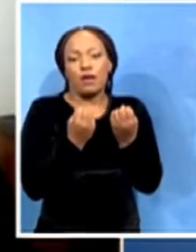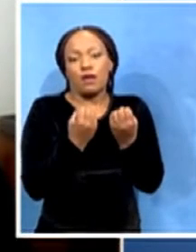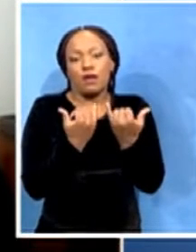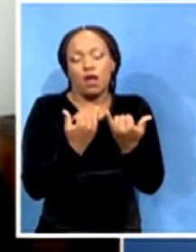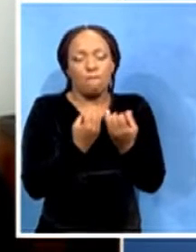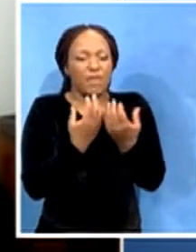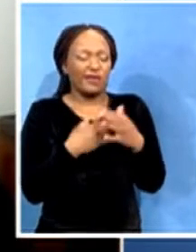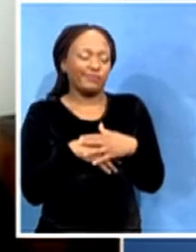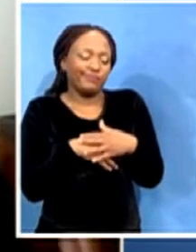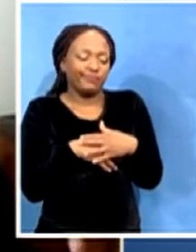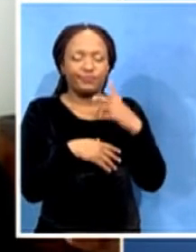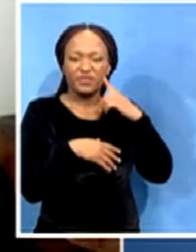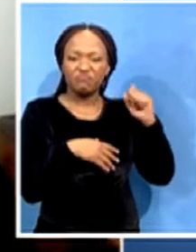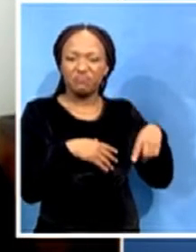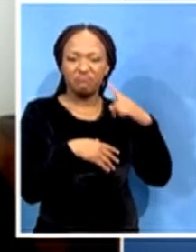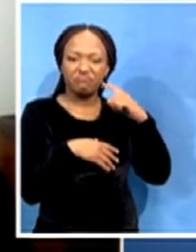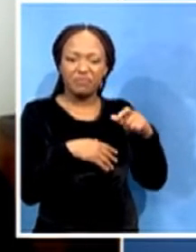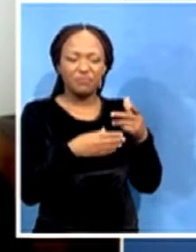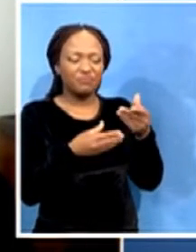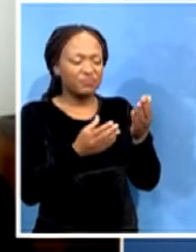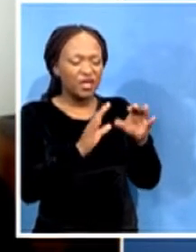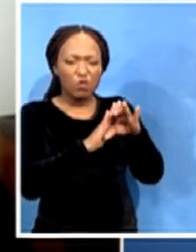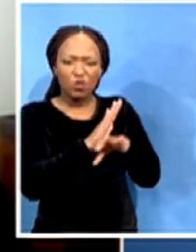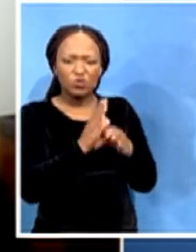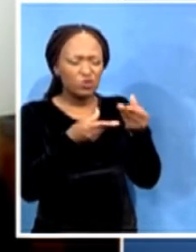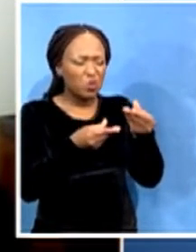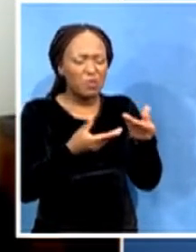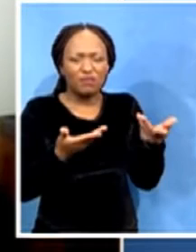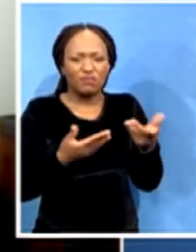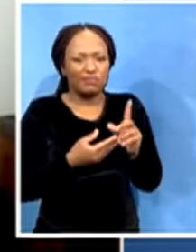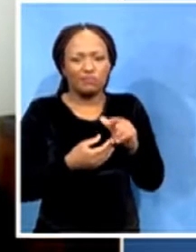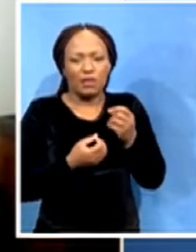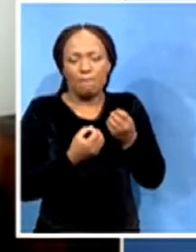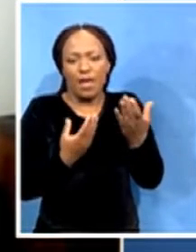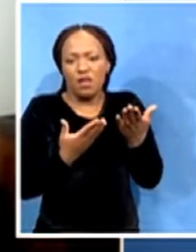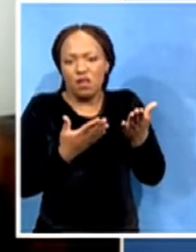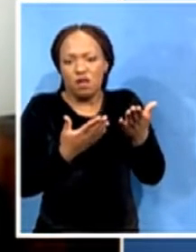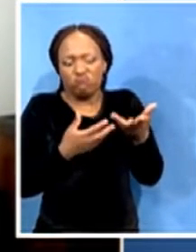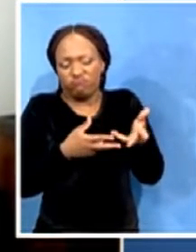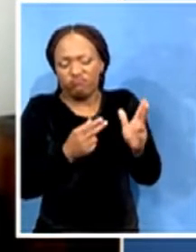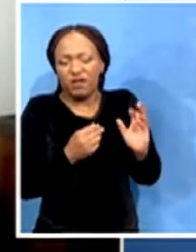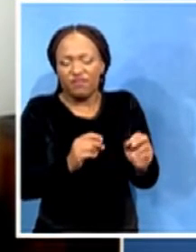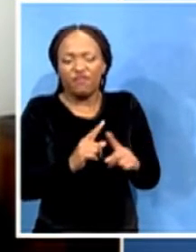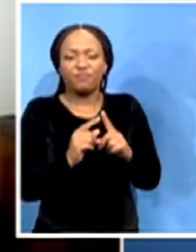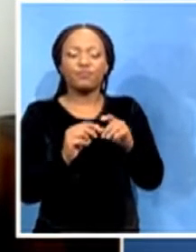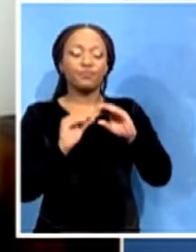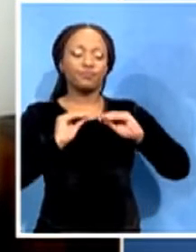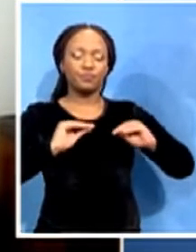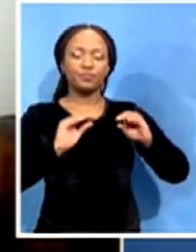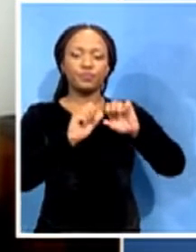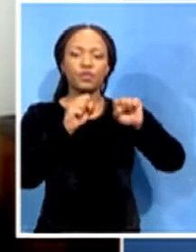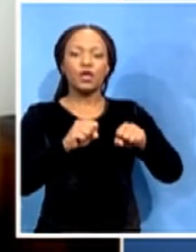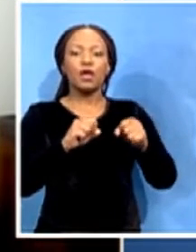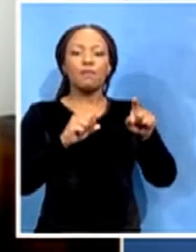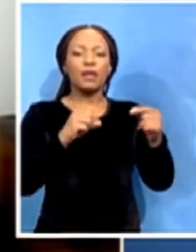document. And I think that if, you know, our education system does sort of incorporate the elements that are on this online exhibition that's